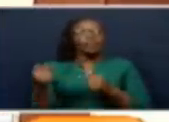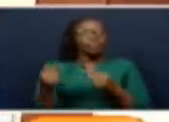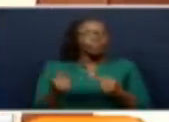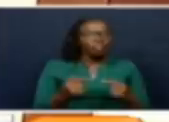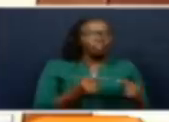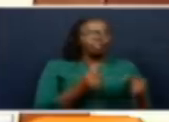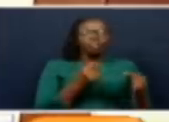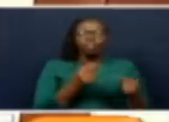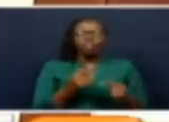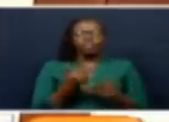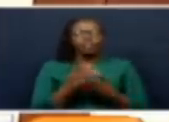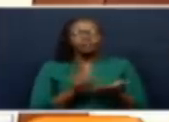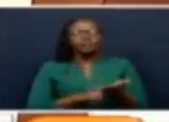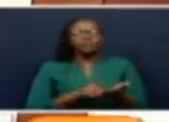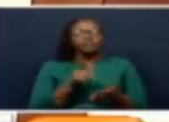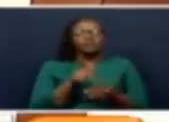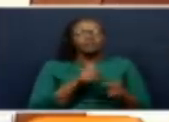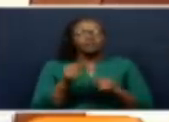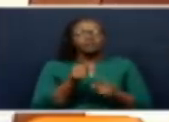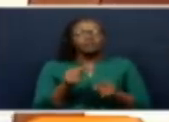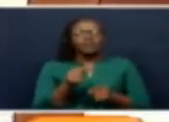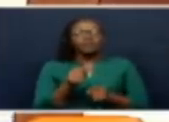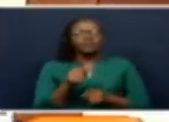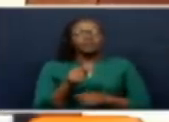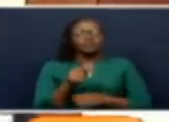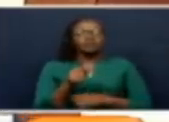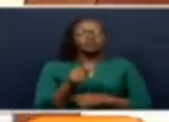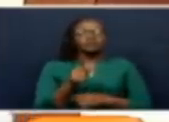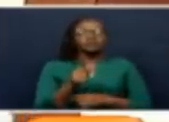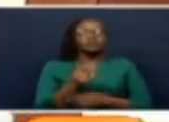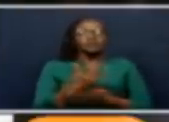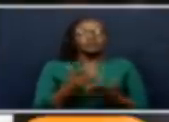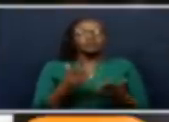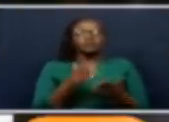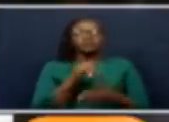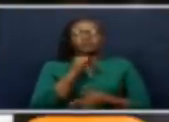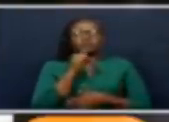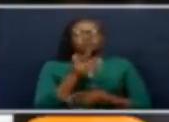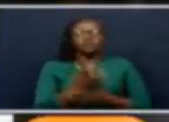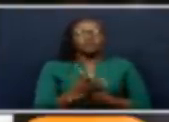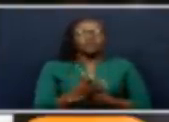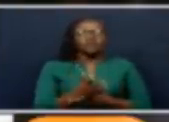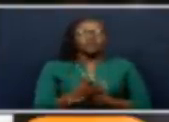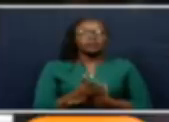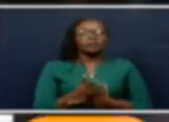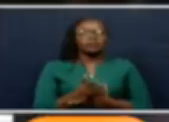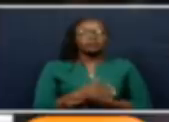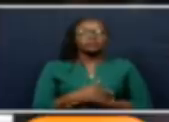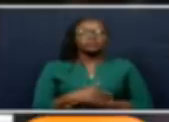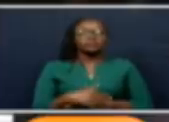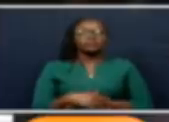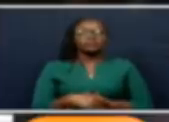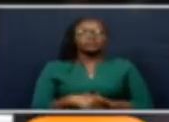Yeah. Sometimes he's fighting wars which are not his. Right. Yeah. And there's succession wars as well. Absolutely.